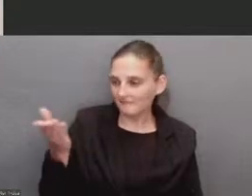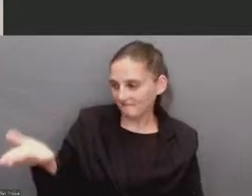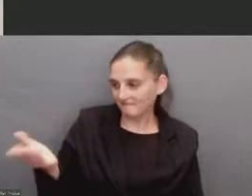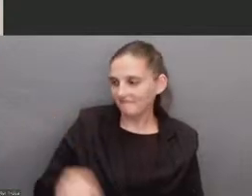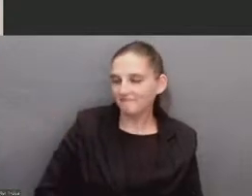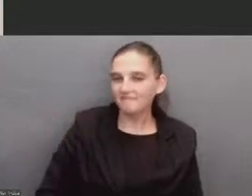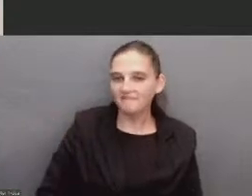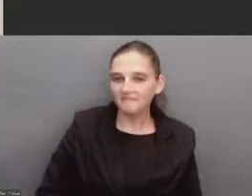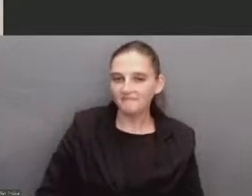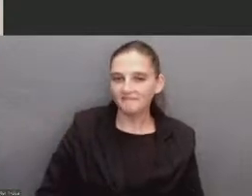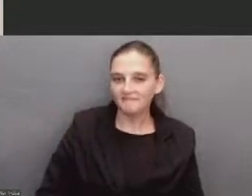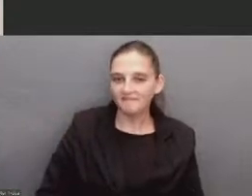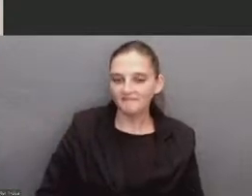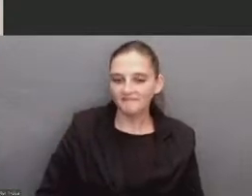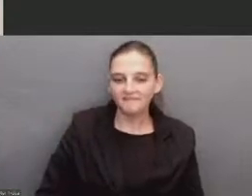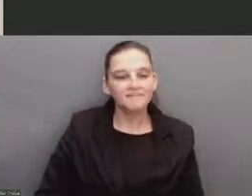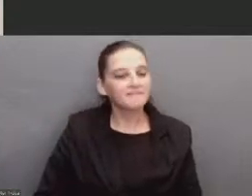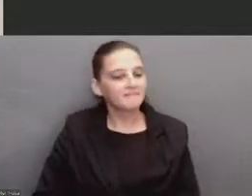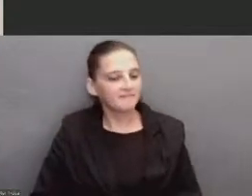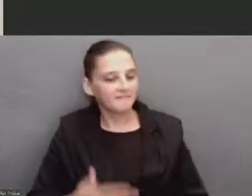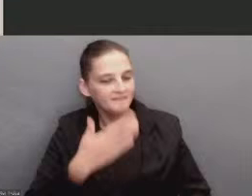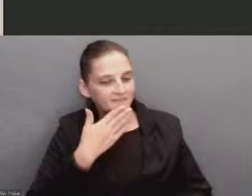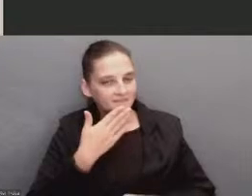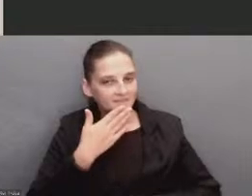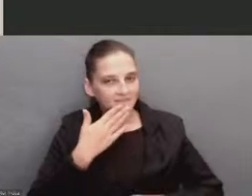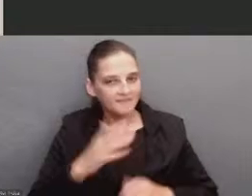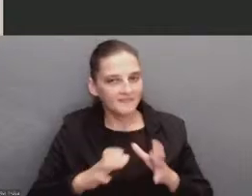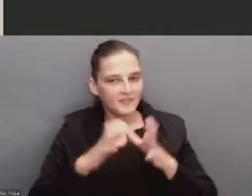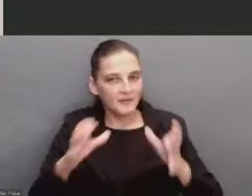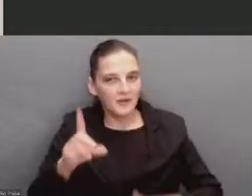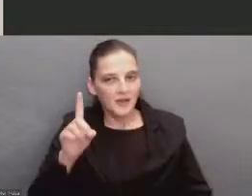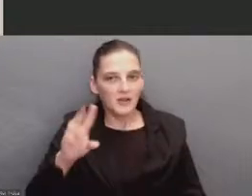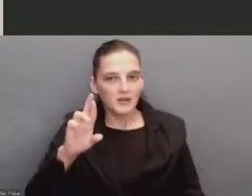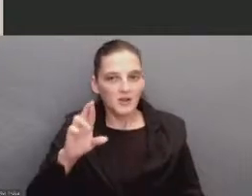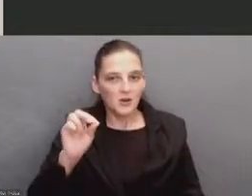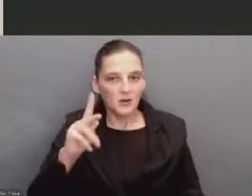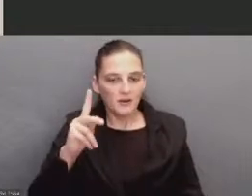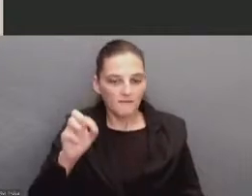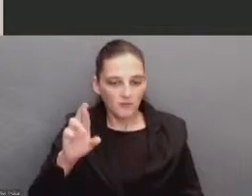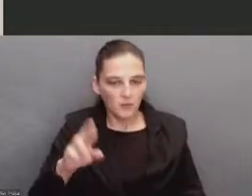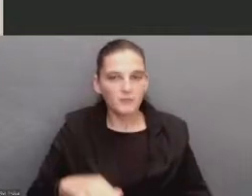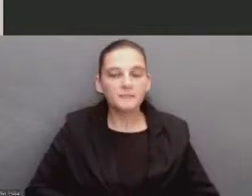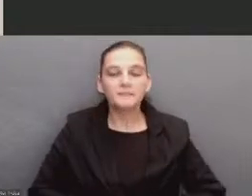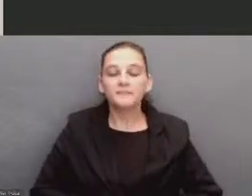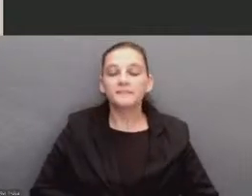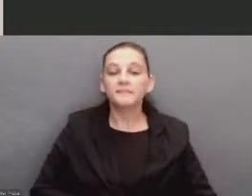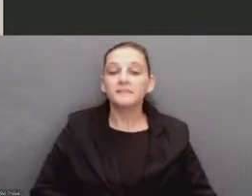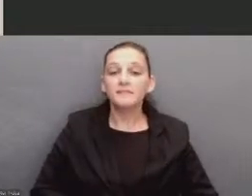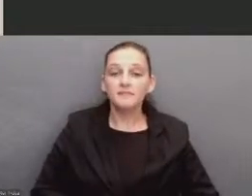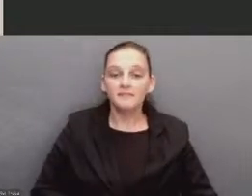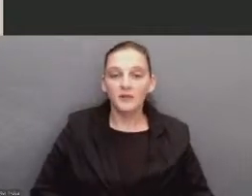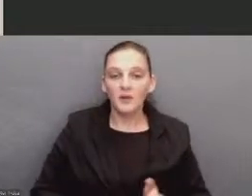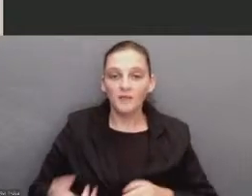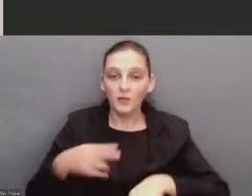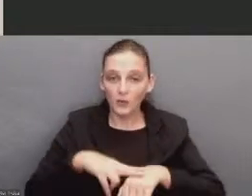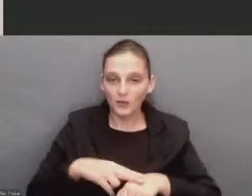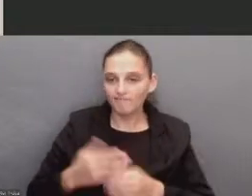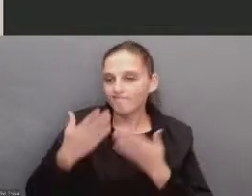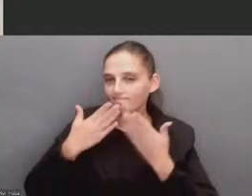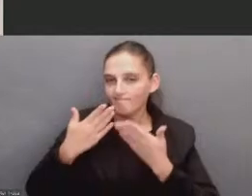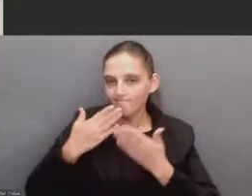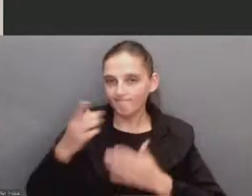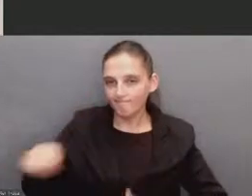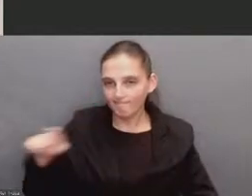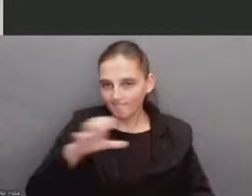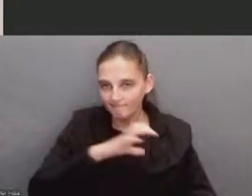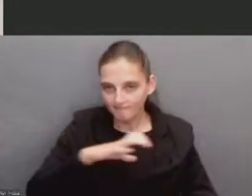along. Thank you so much, Dr. Okafor. And of course, I want to again thank my subcommittee members,